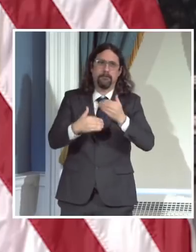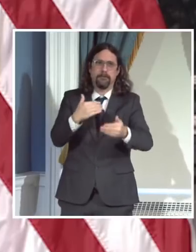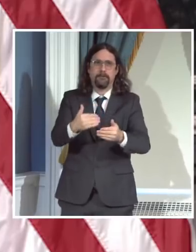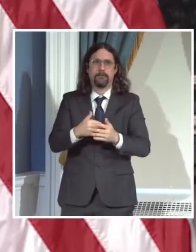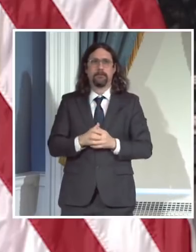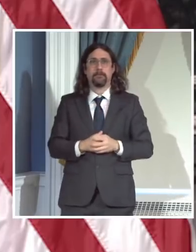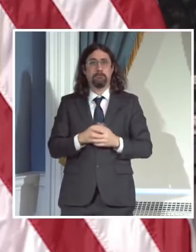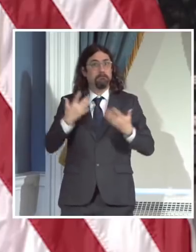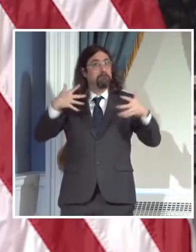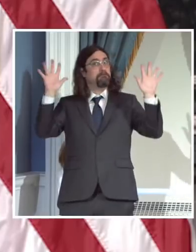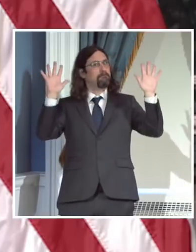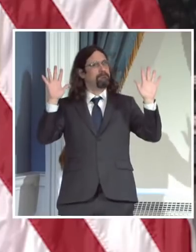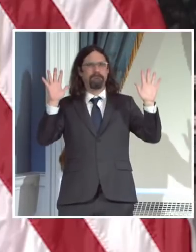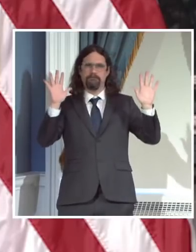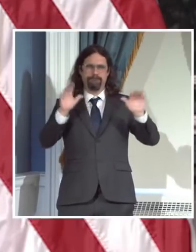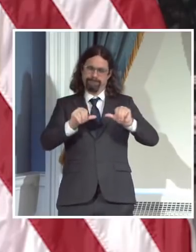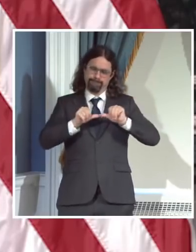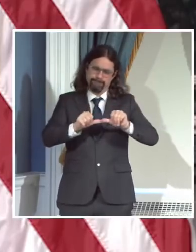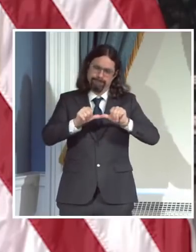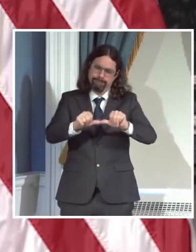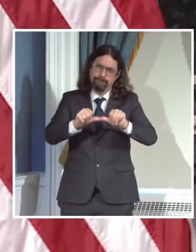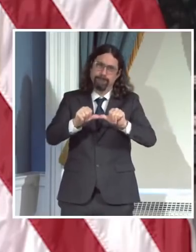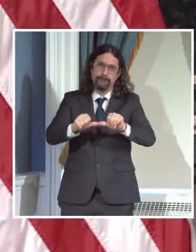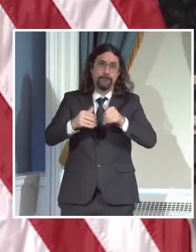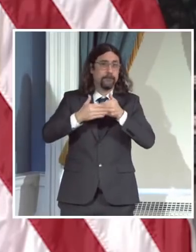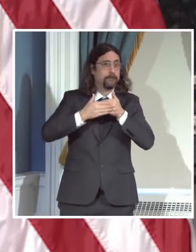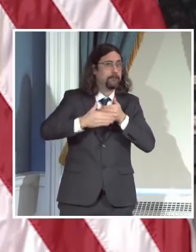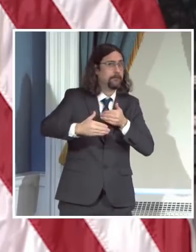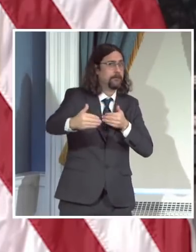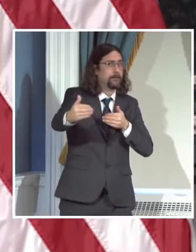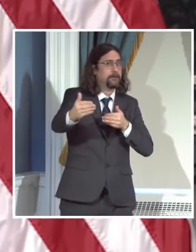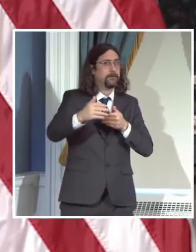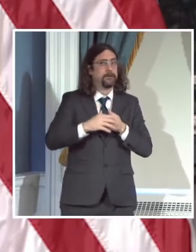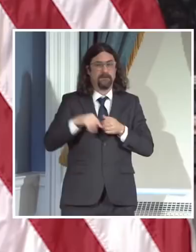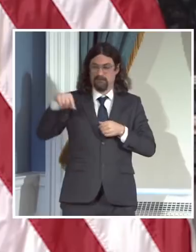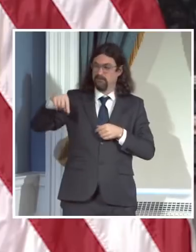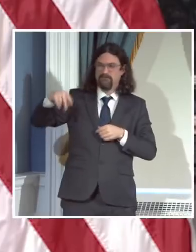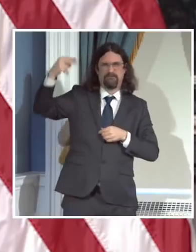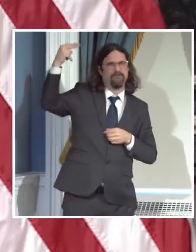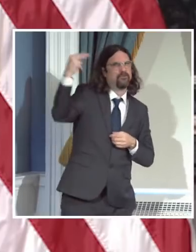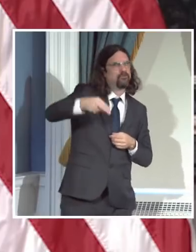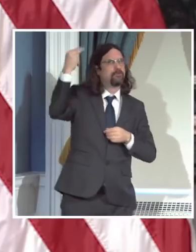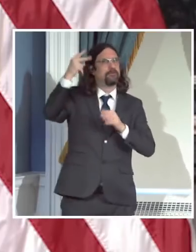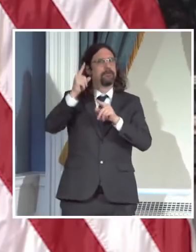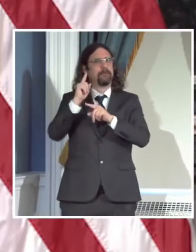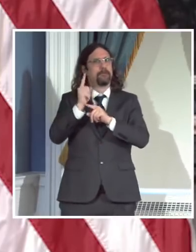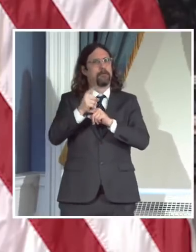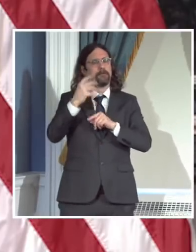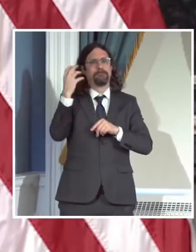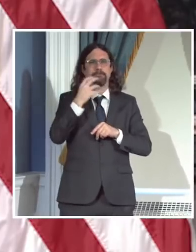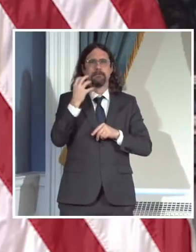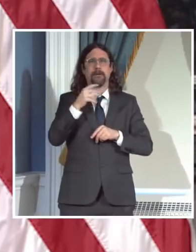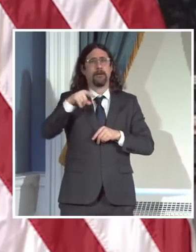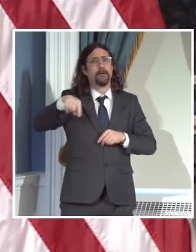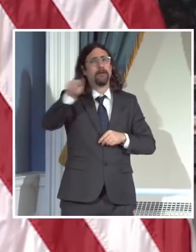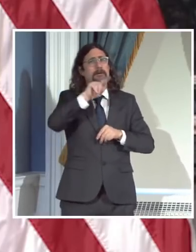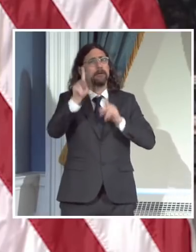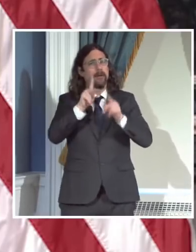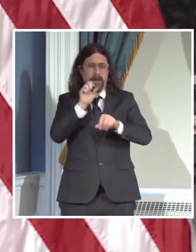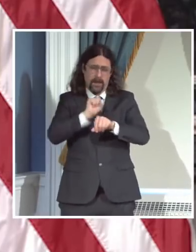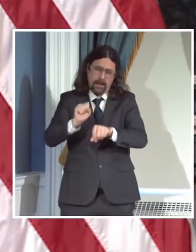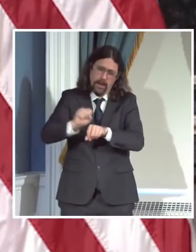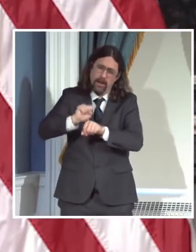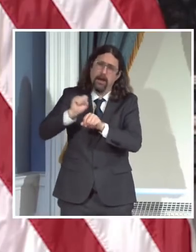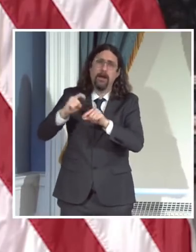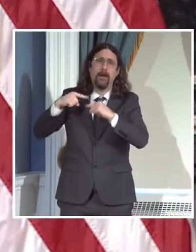be like nothing we've ever seen in the history of the city, and a lot of people are making it happen. I want to thank all of them, and all New Yorkers should have them